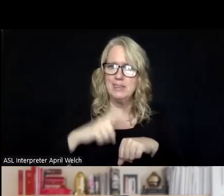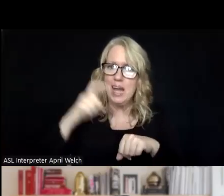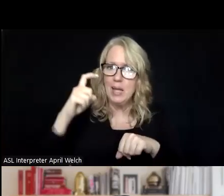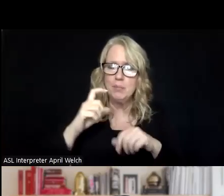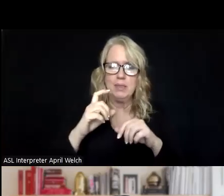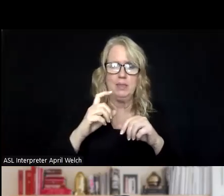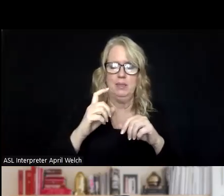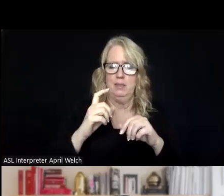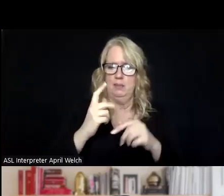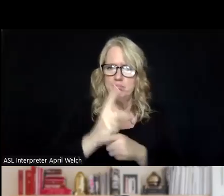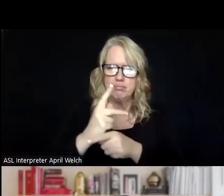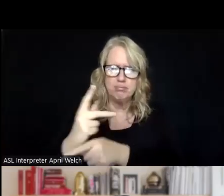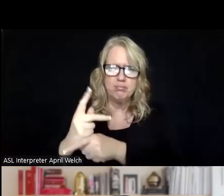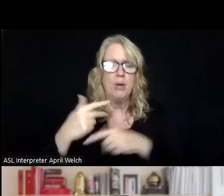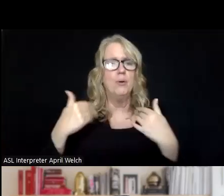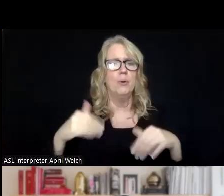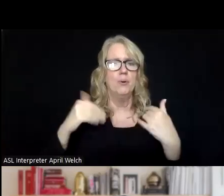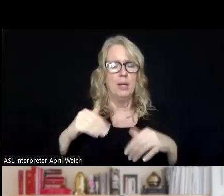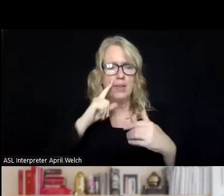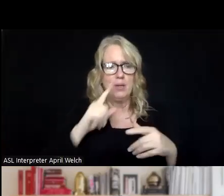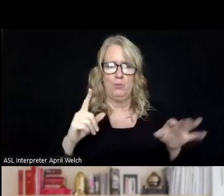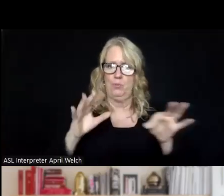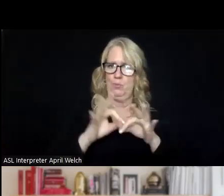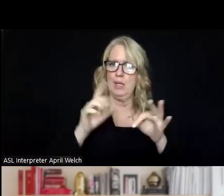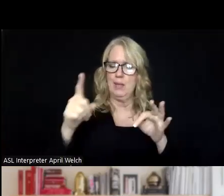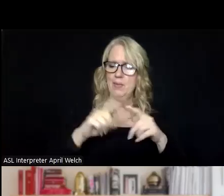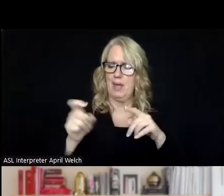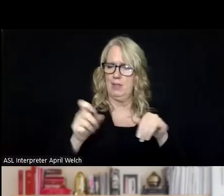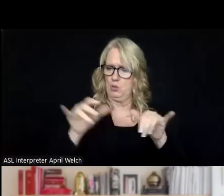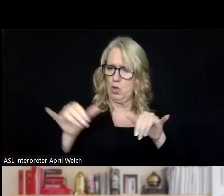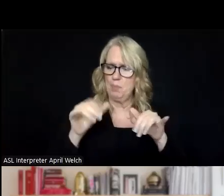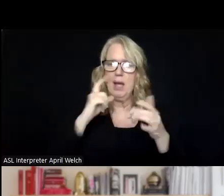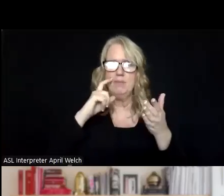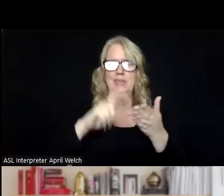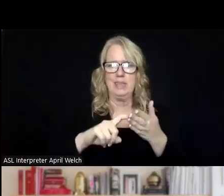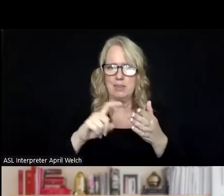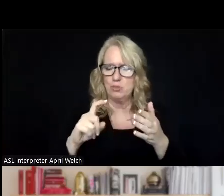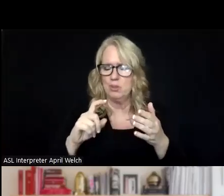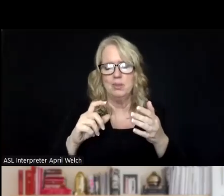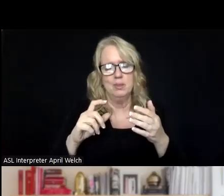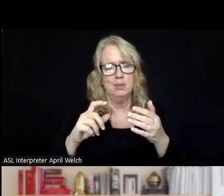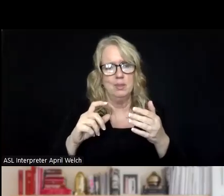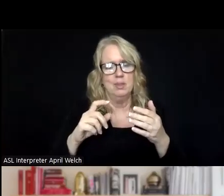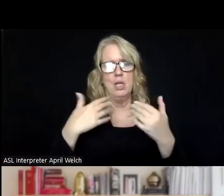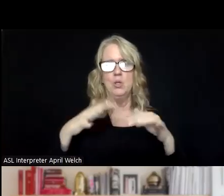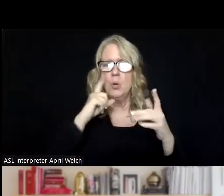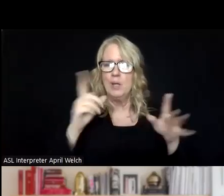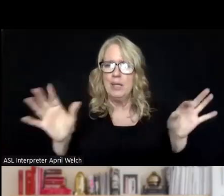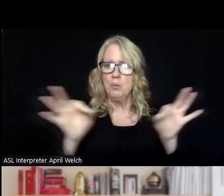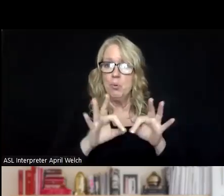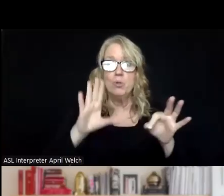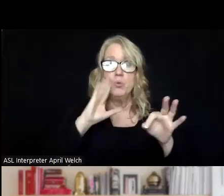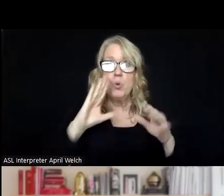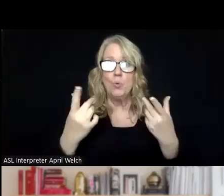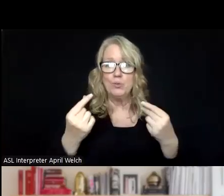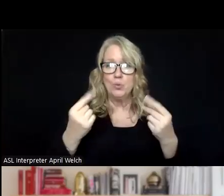care delivery was dependent upon that common method of detection, right? And that's so important. And you know what it's also doing?